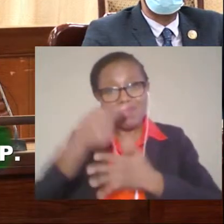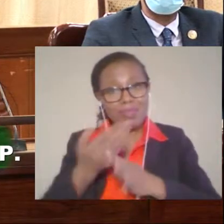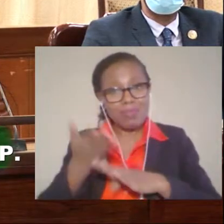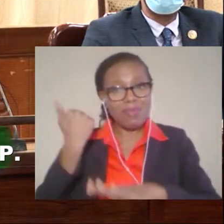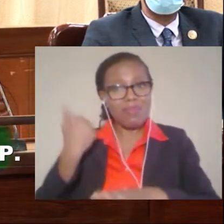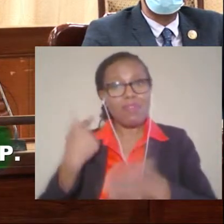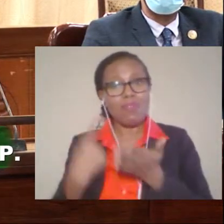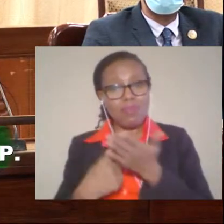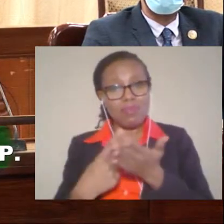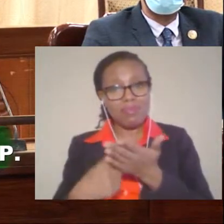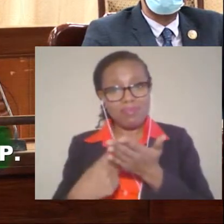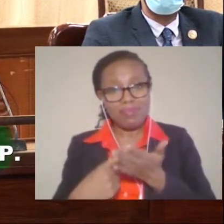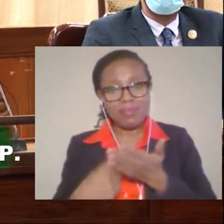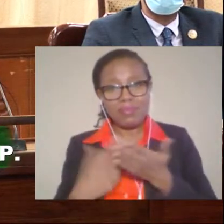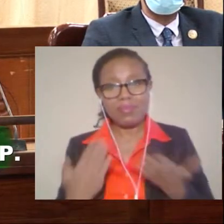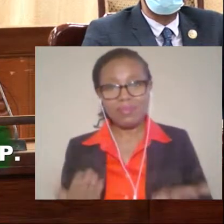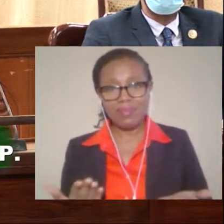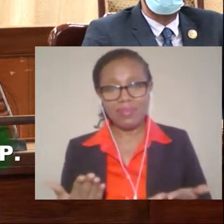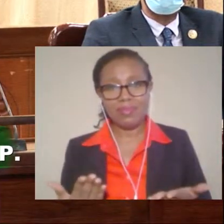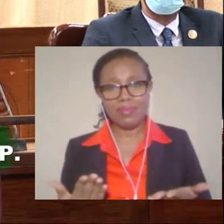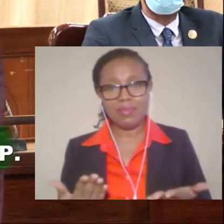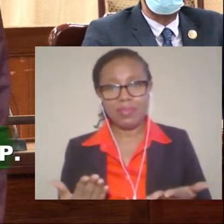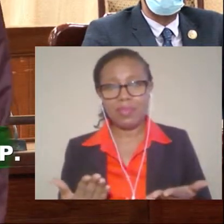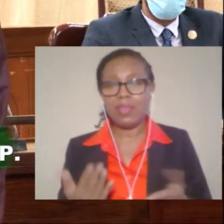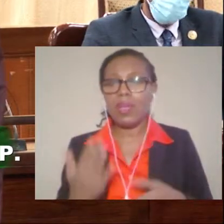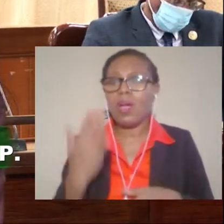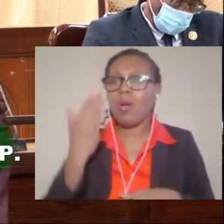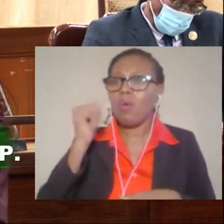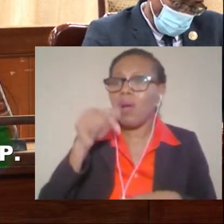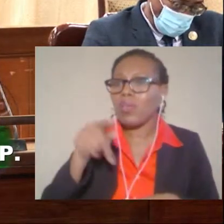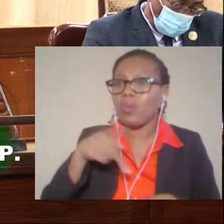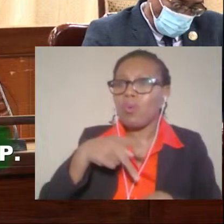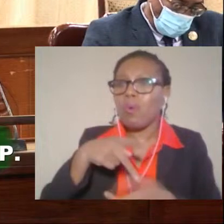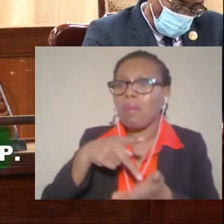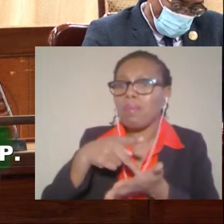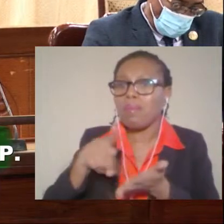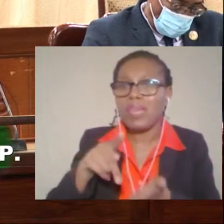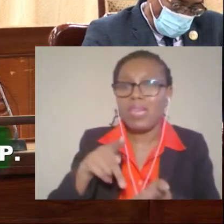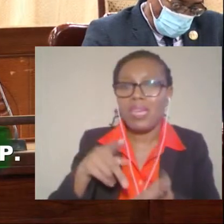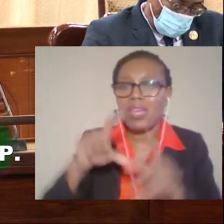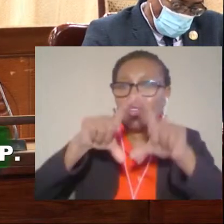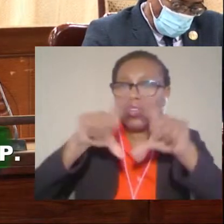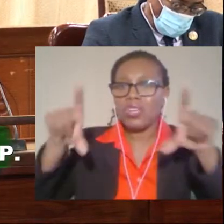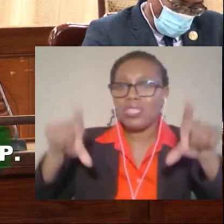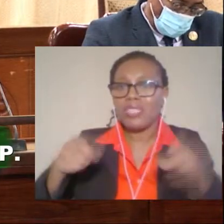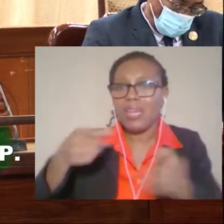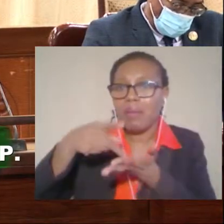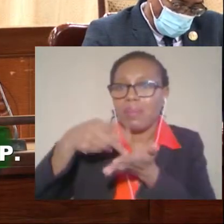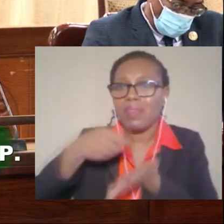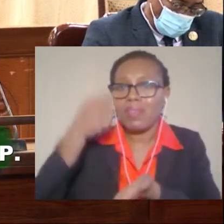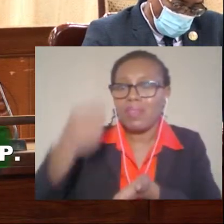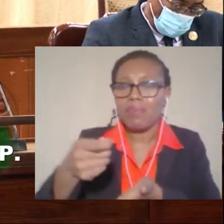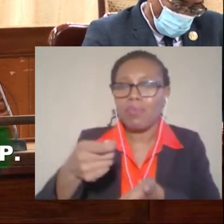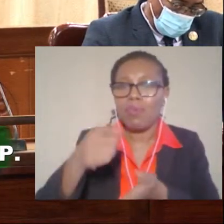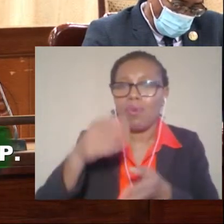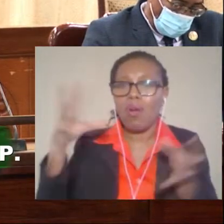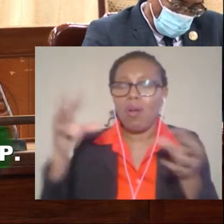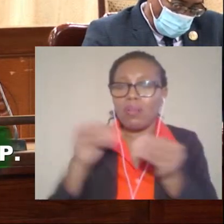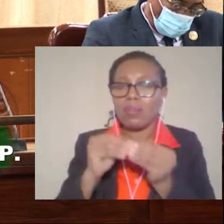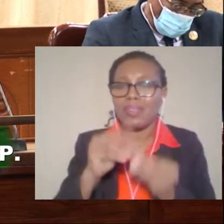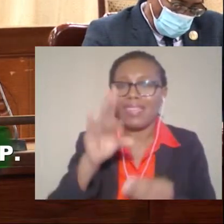discussion is about why an individual is being paid by check $7,000. Is it